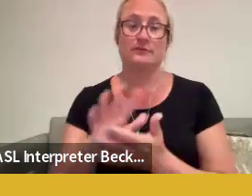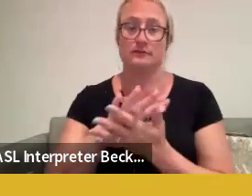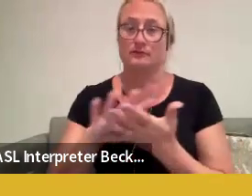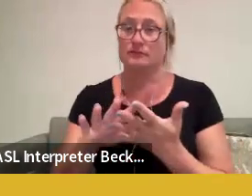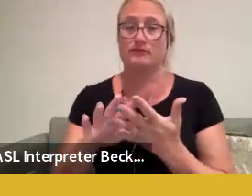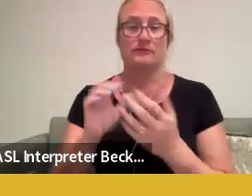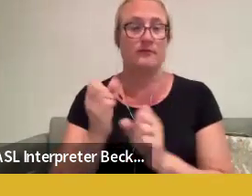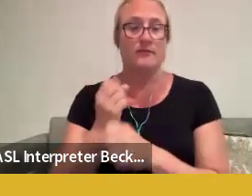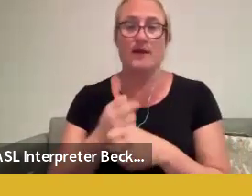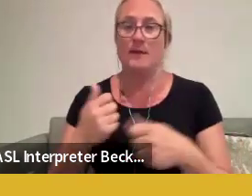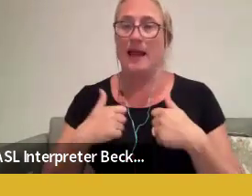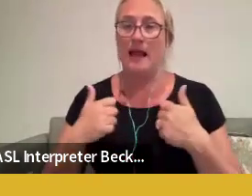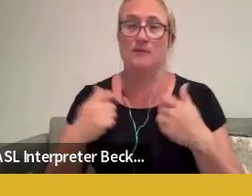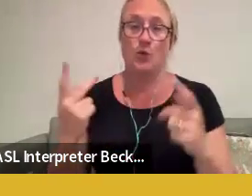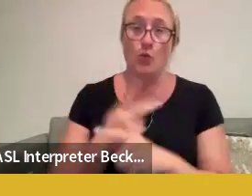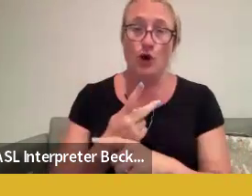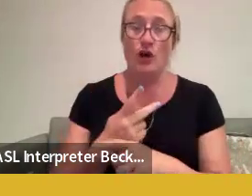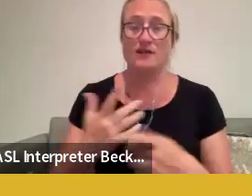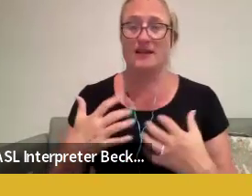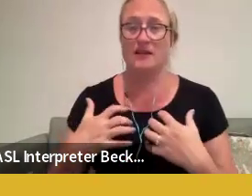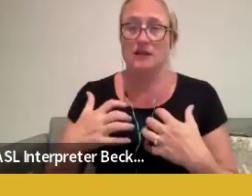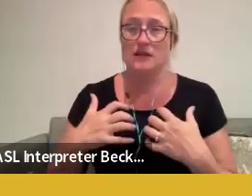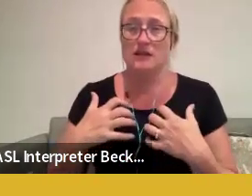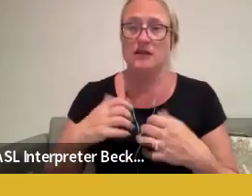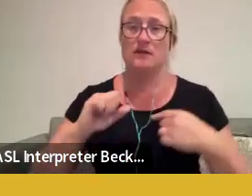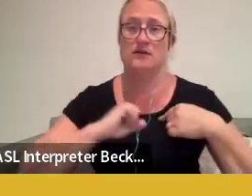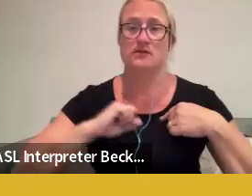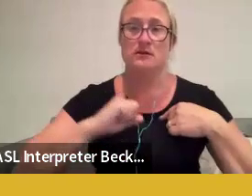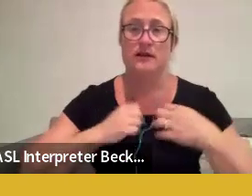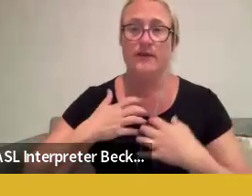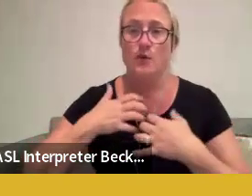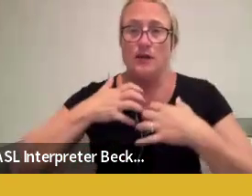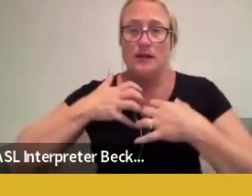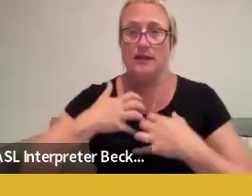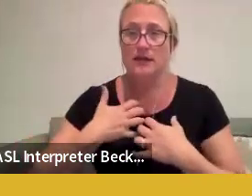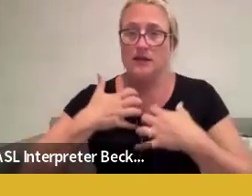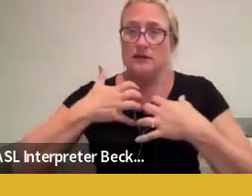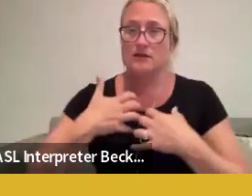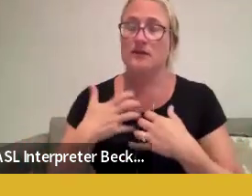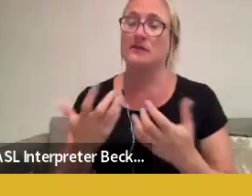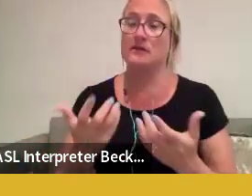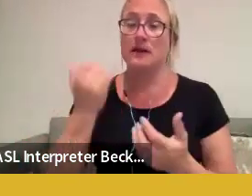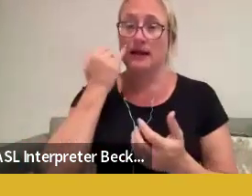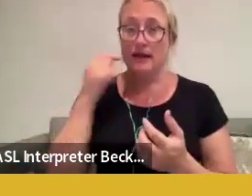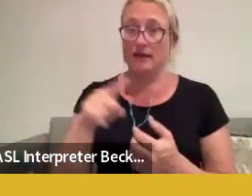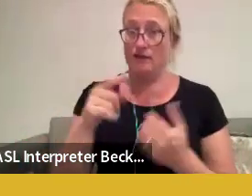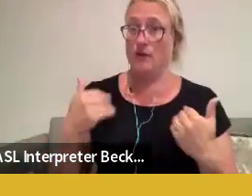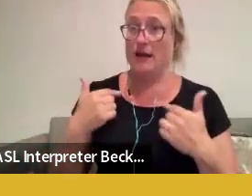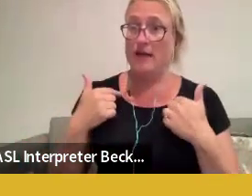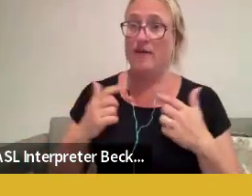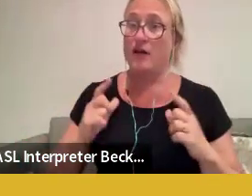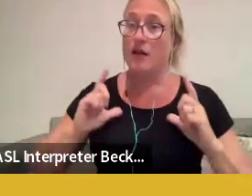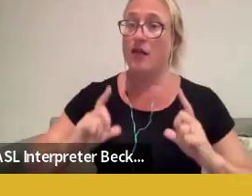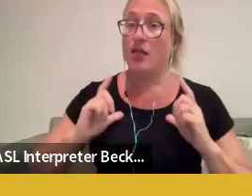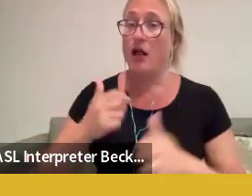asthma symptoms like that shortness of breath, coughing, wheezing. So if you have a lung disease, you want to make sure that you're taking